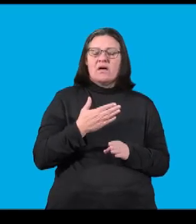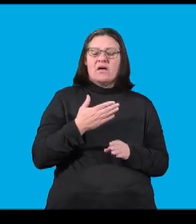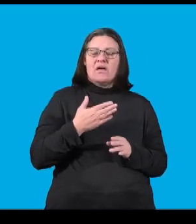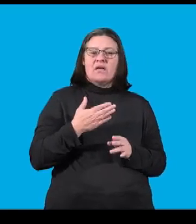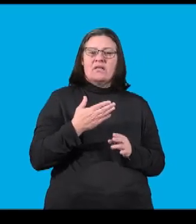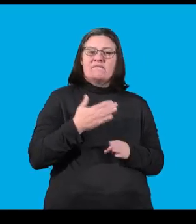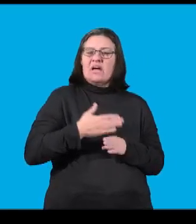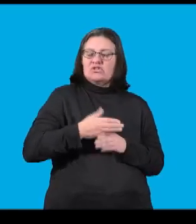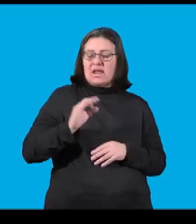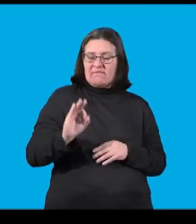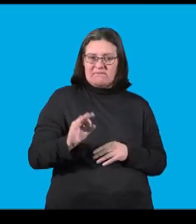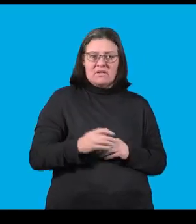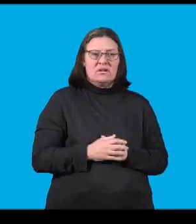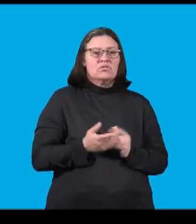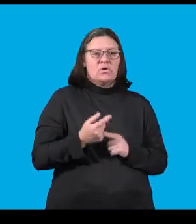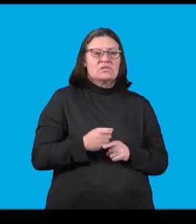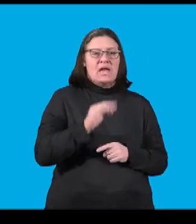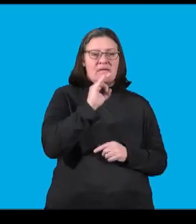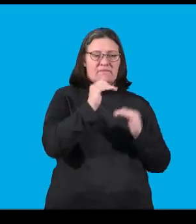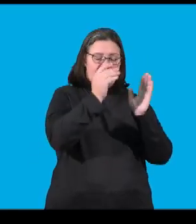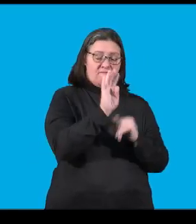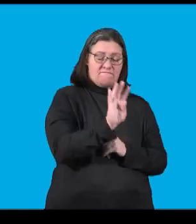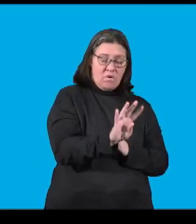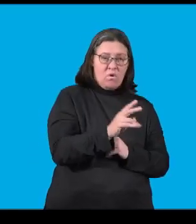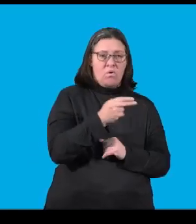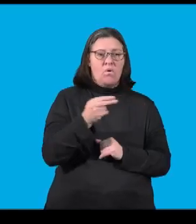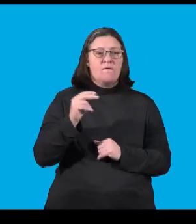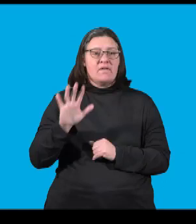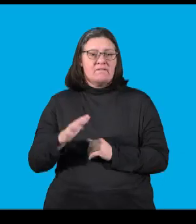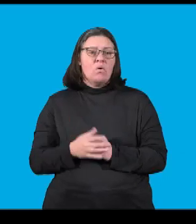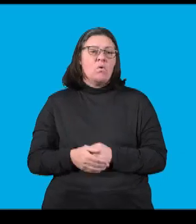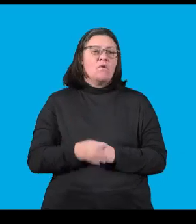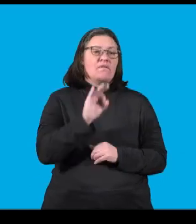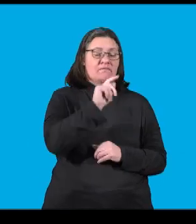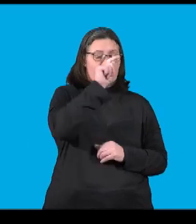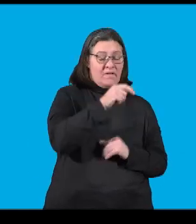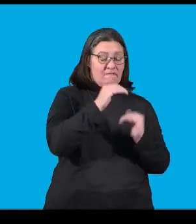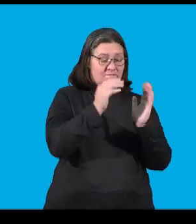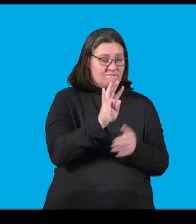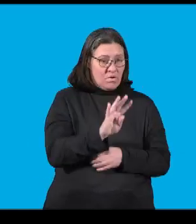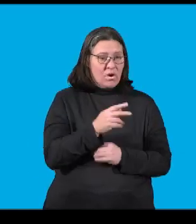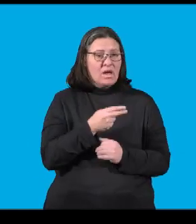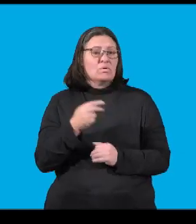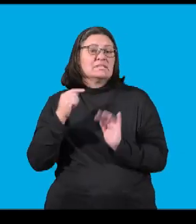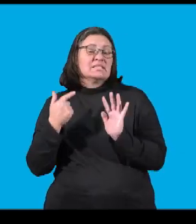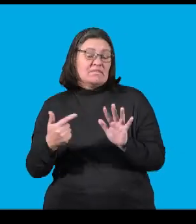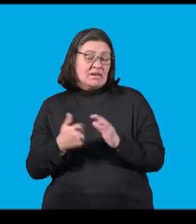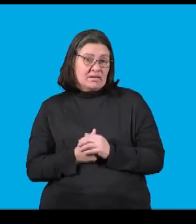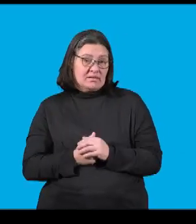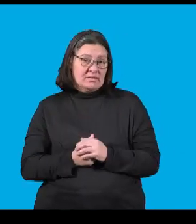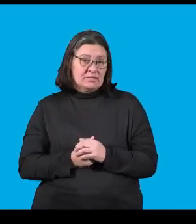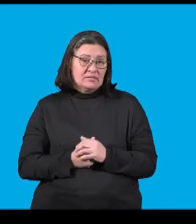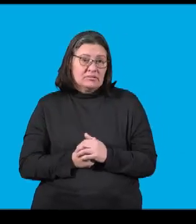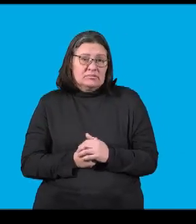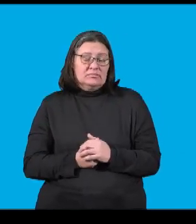about a function f. We've got the function value, which is 4 and 5. X is 4, y is 5. And